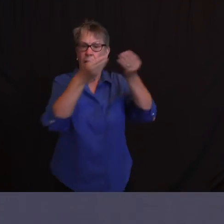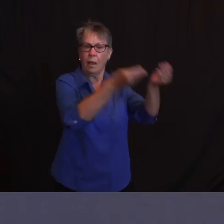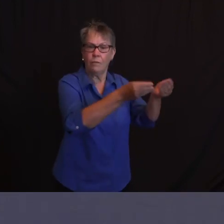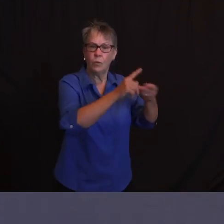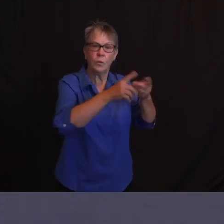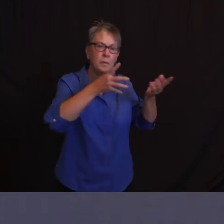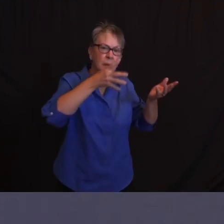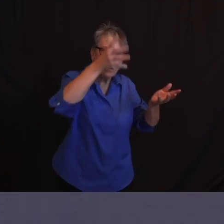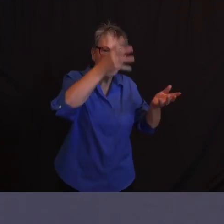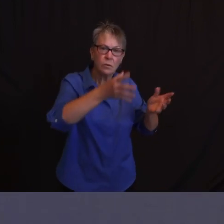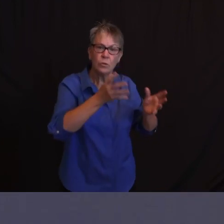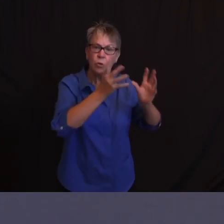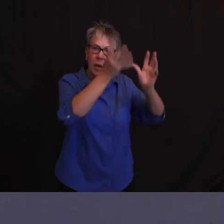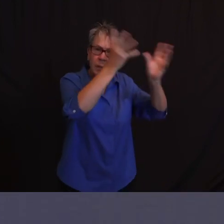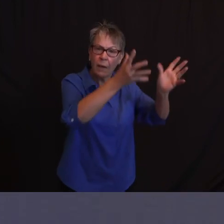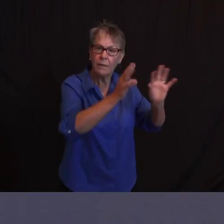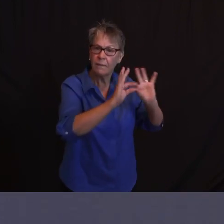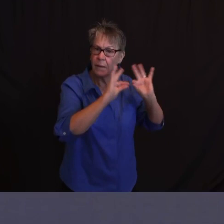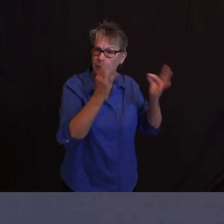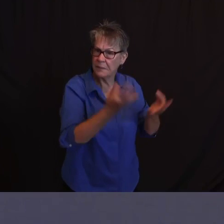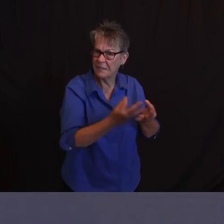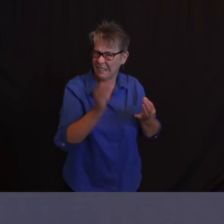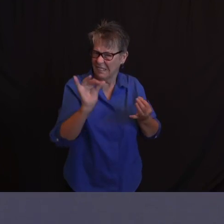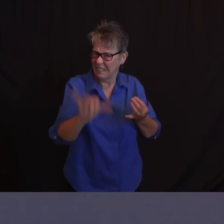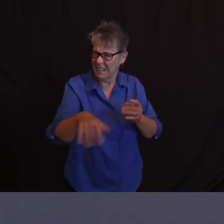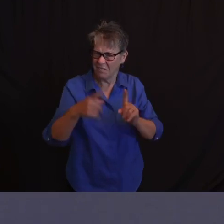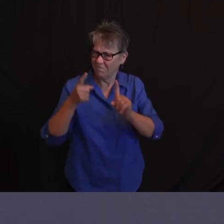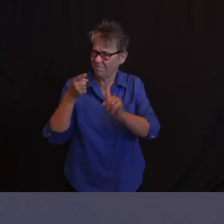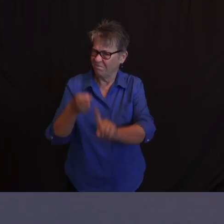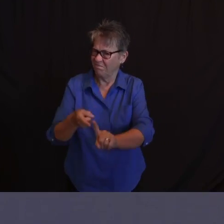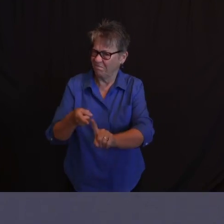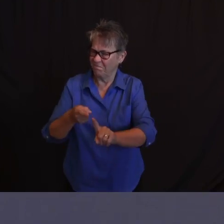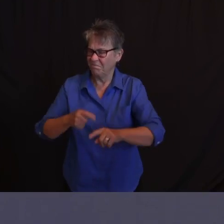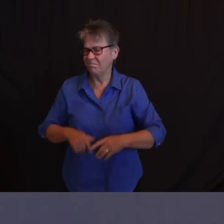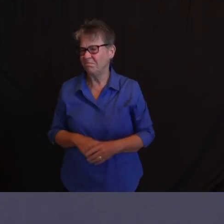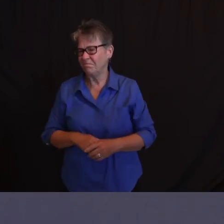Governor, what is the current state of New Jersey's PPE stockpile and testing